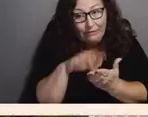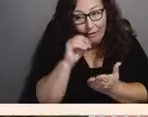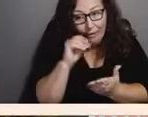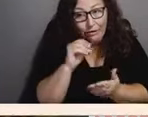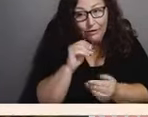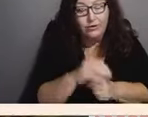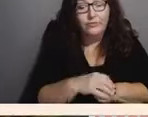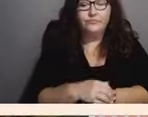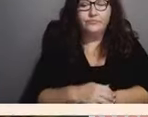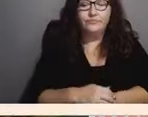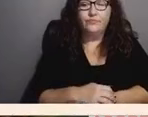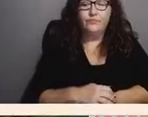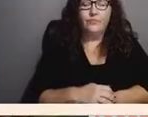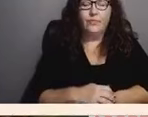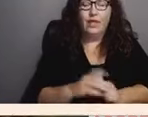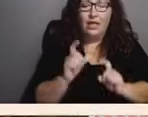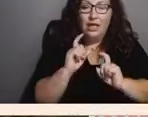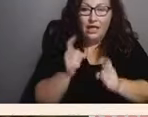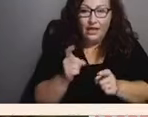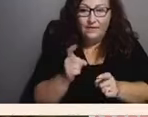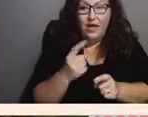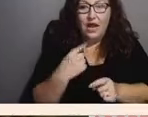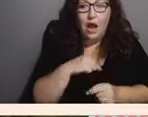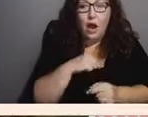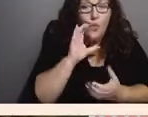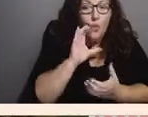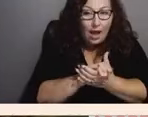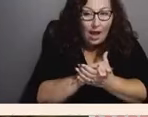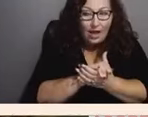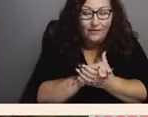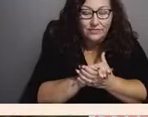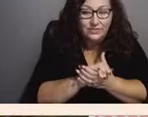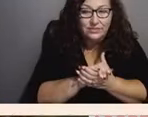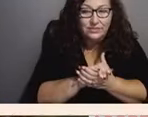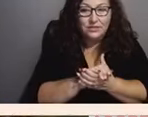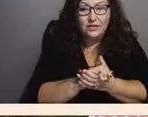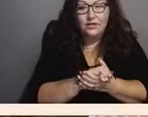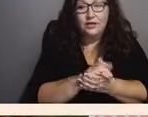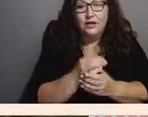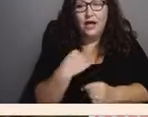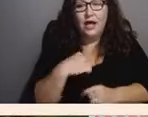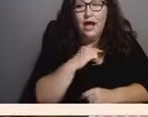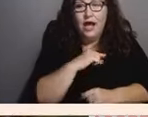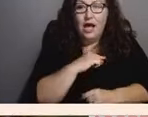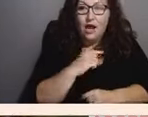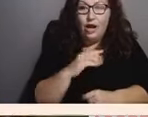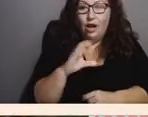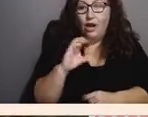Giving our lives, our companions, their